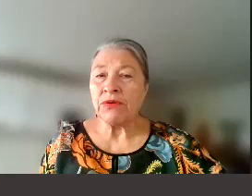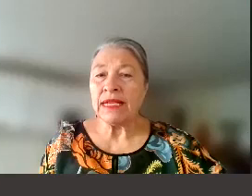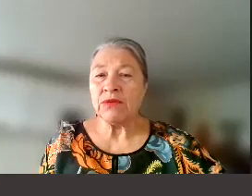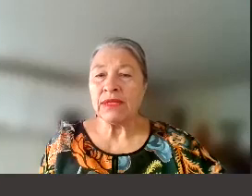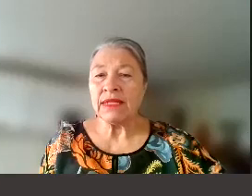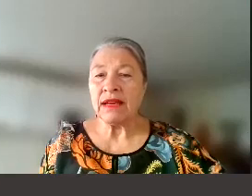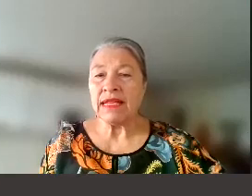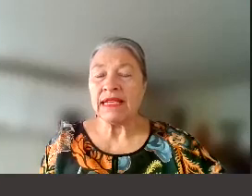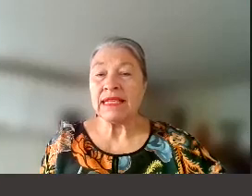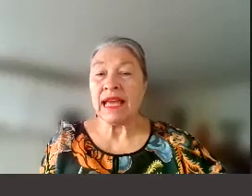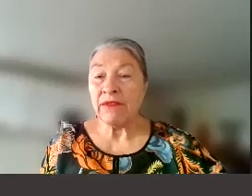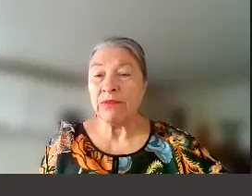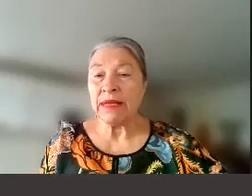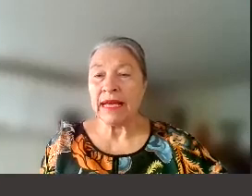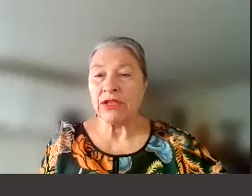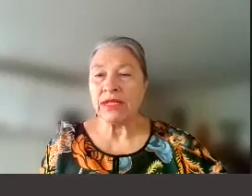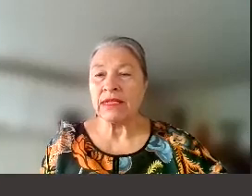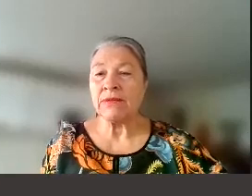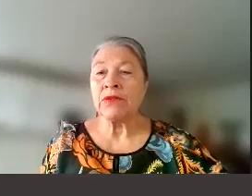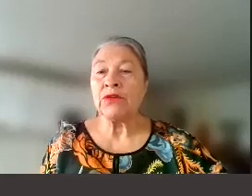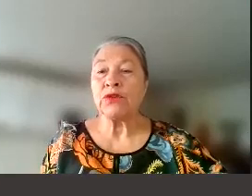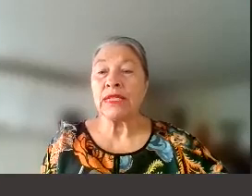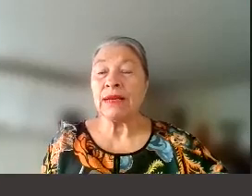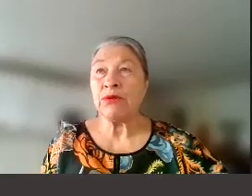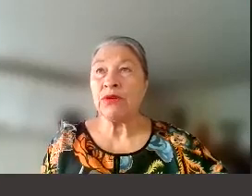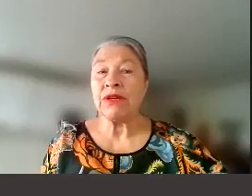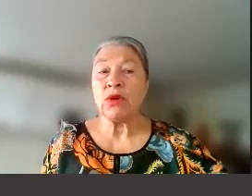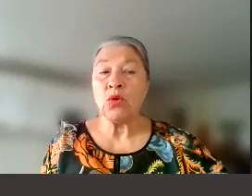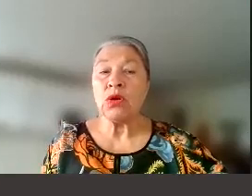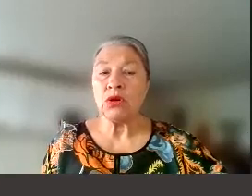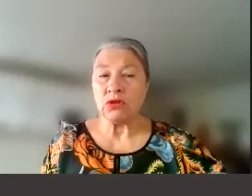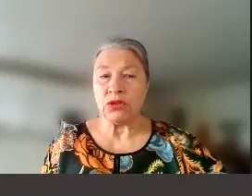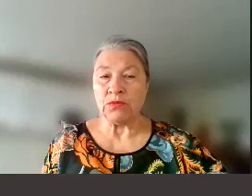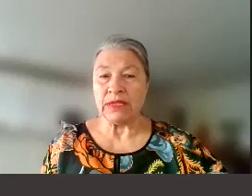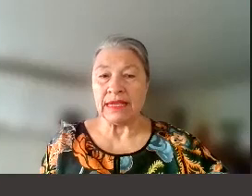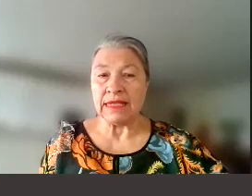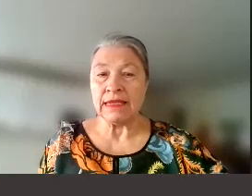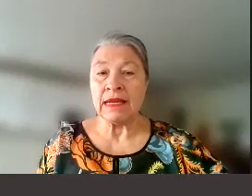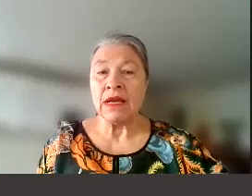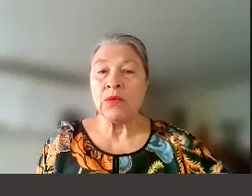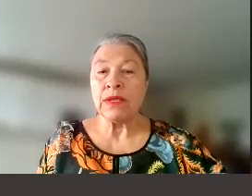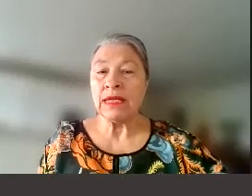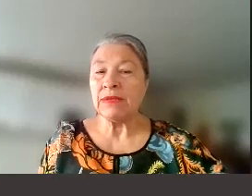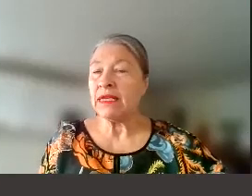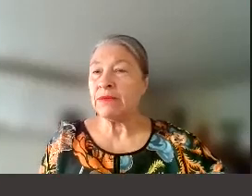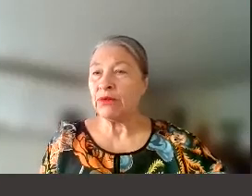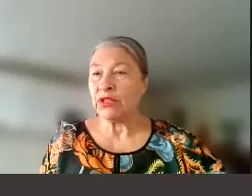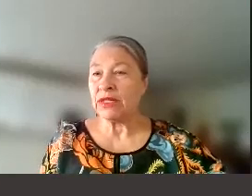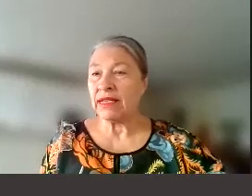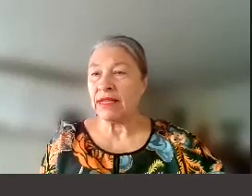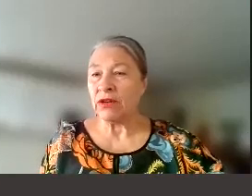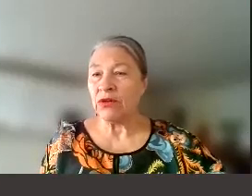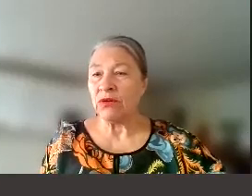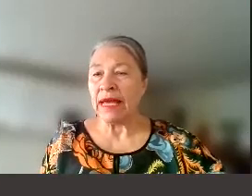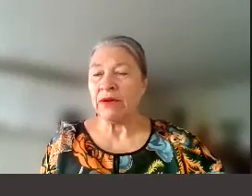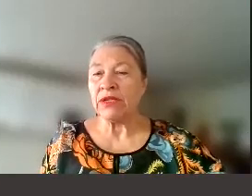in multilingual societies have implications for temporary or long-term residents with limited